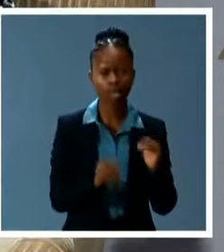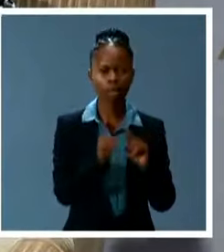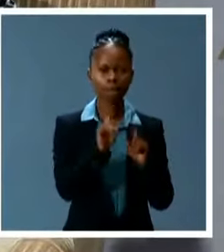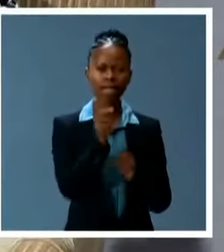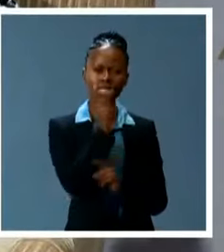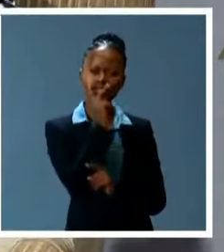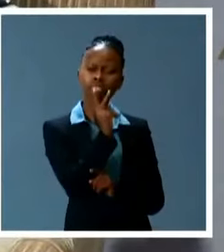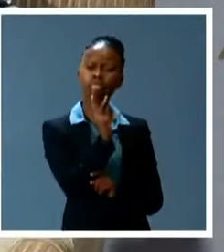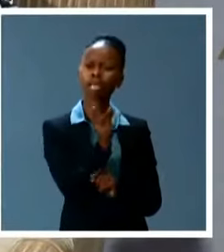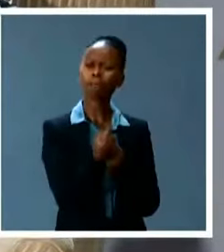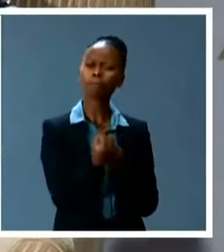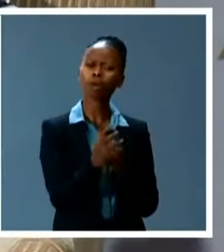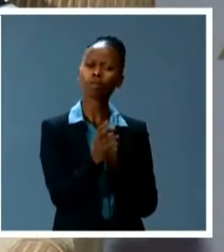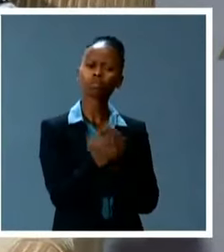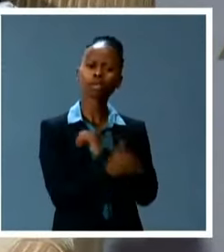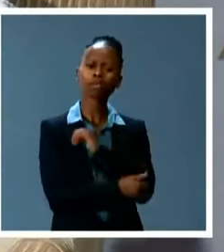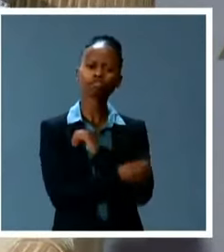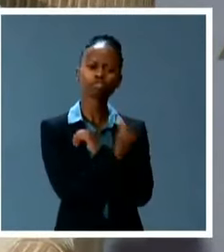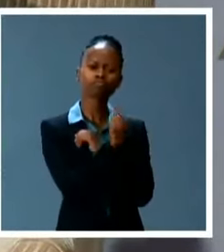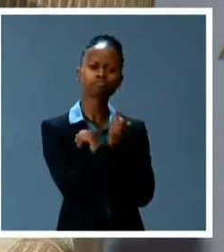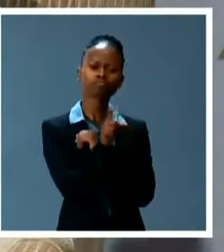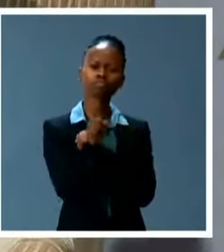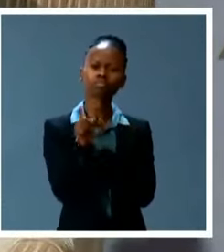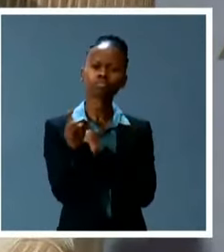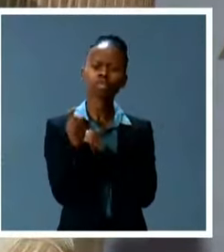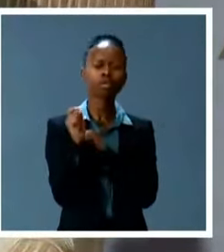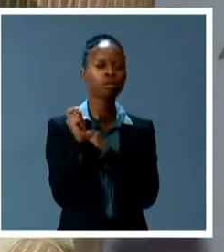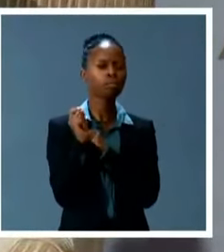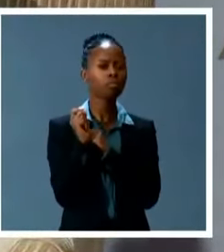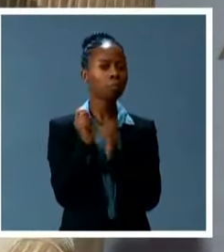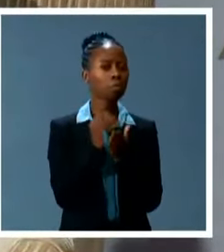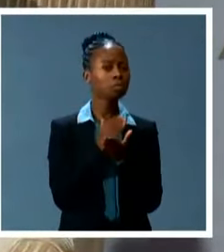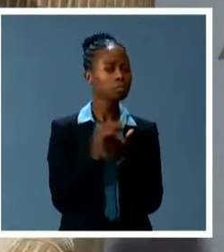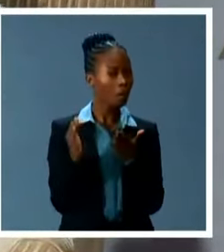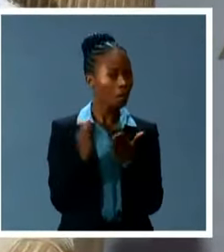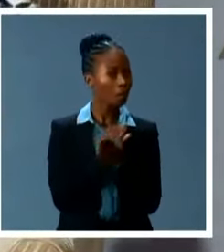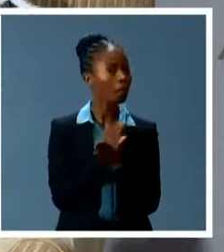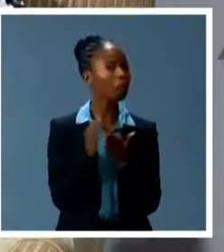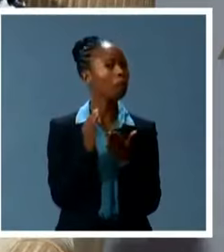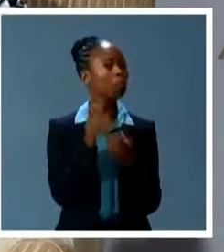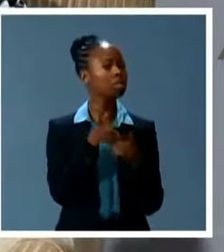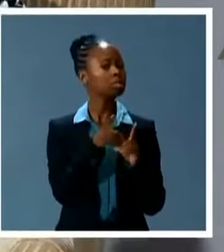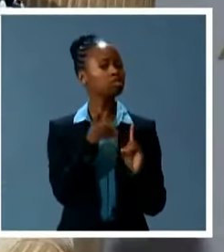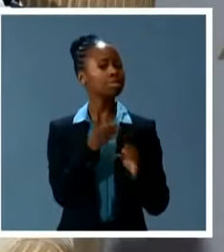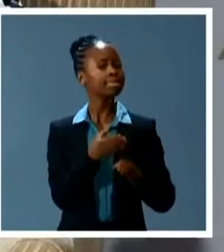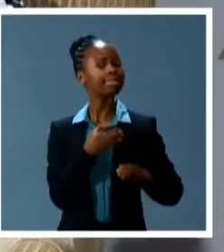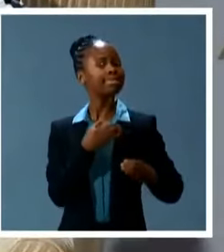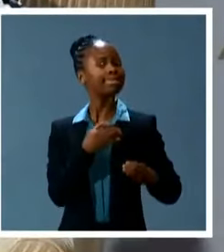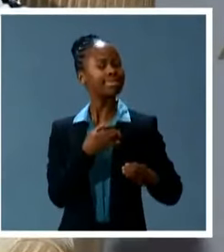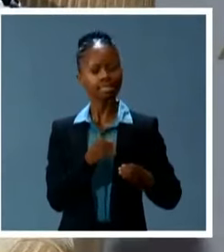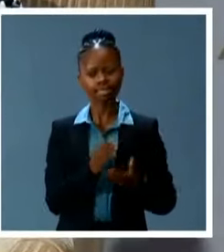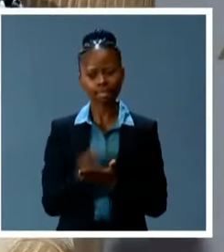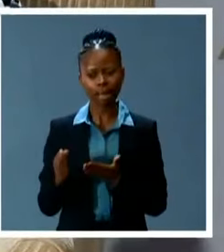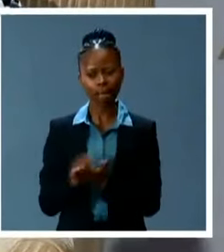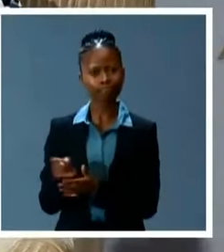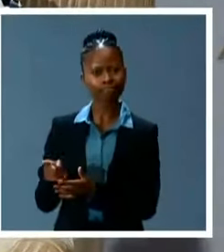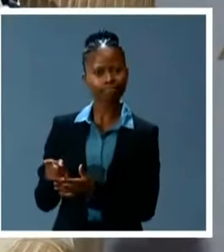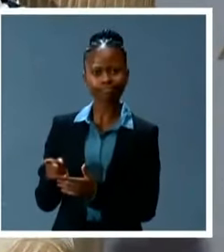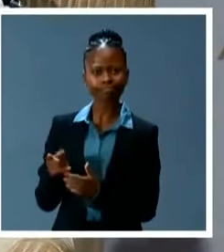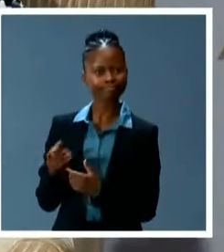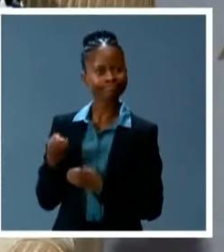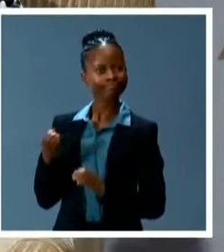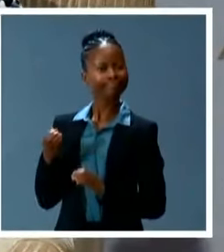countries that the gap between those who are able to obtain a university education and those who can't is actually widening